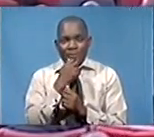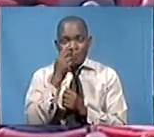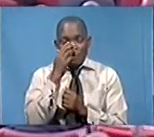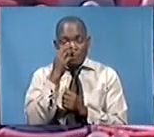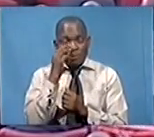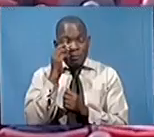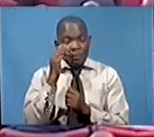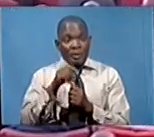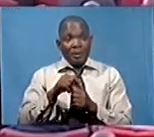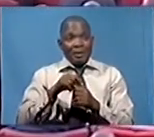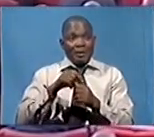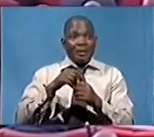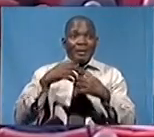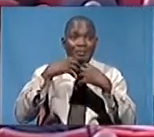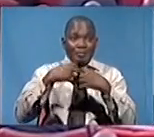biometric verification